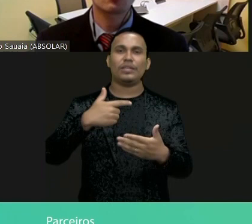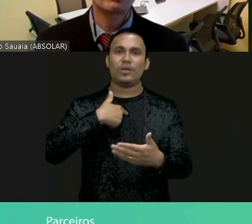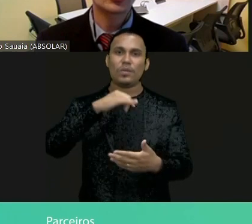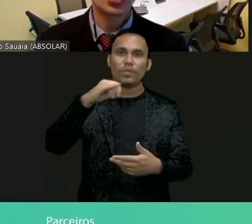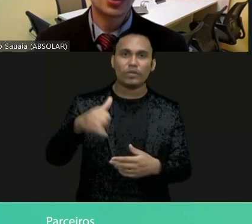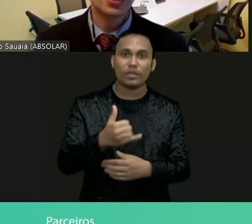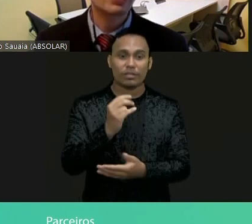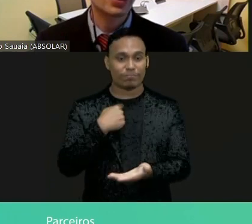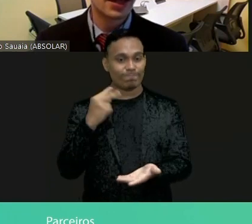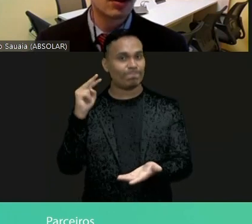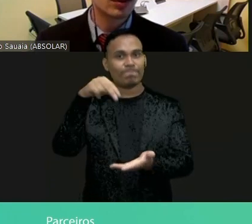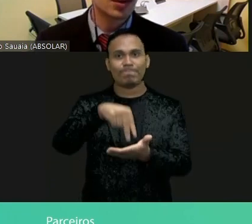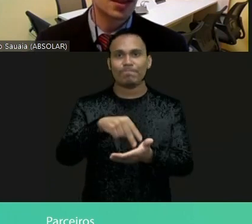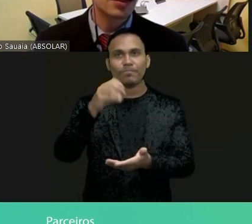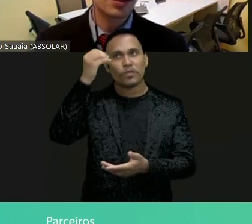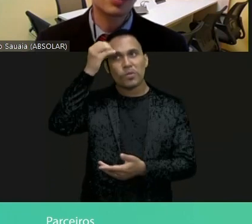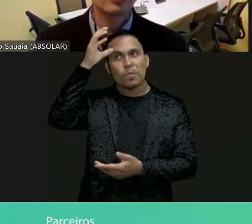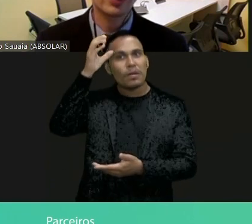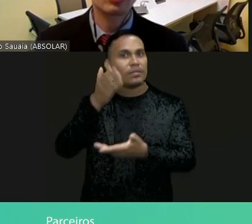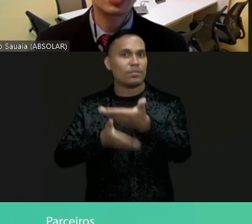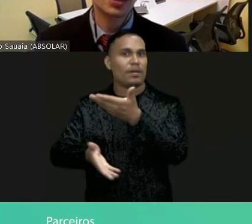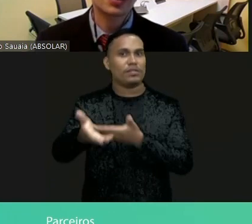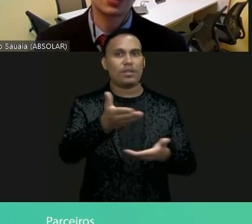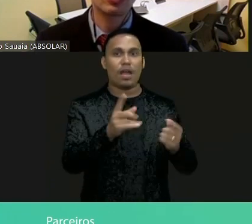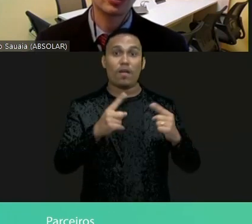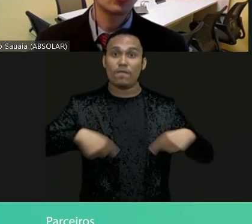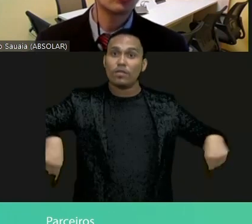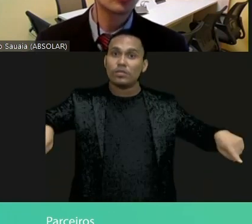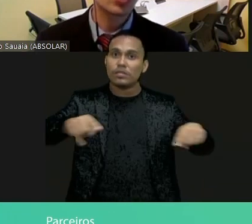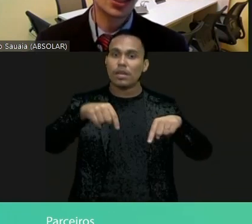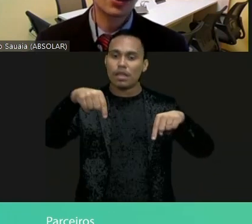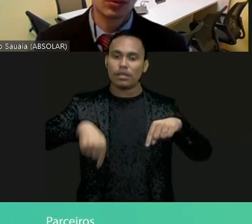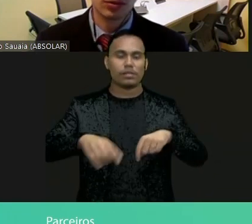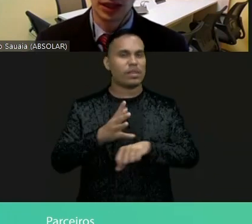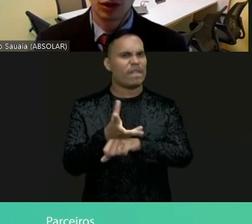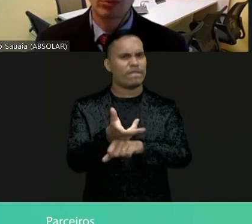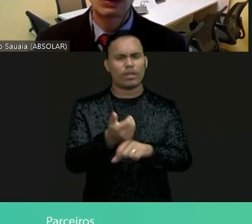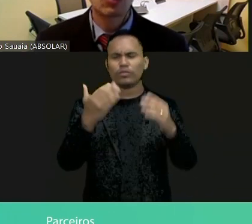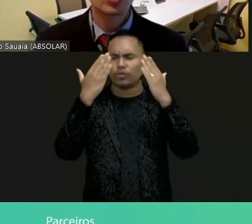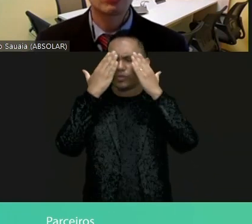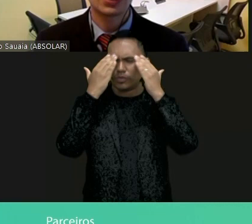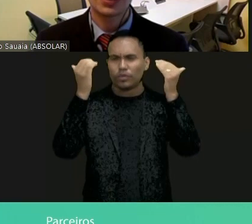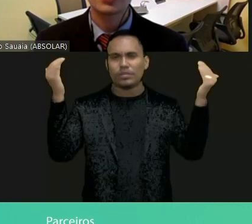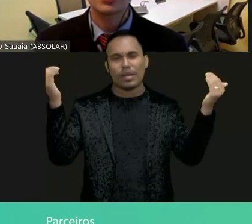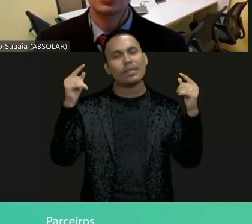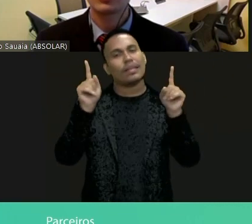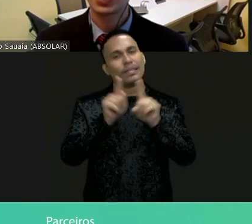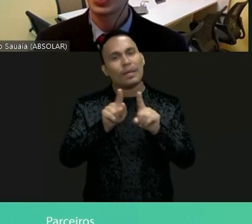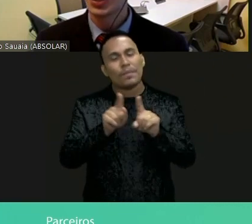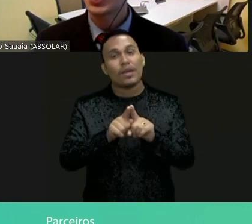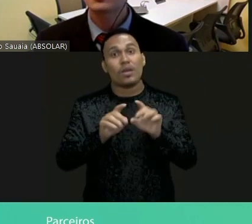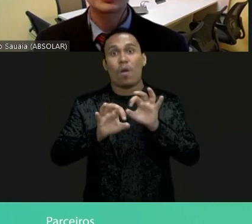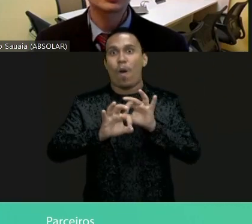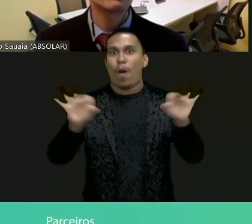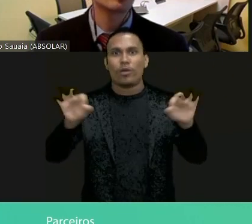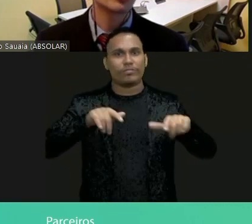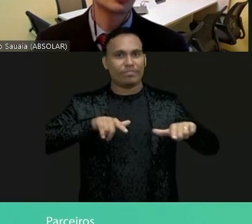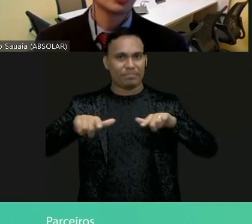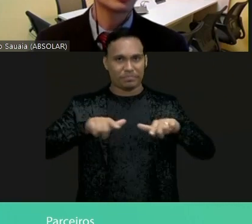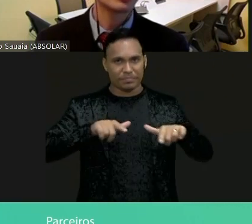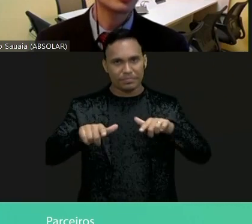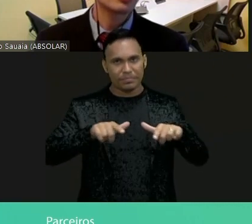de compartilhar e aprender com vocês nesse evento que está sendo sucesso e uma ótima ação, né?